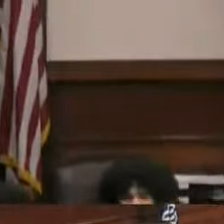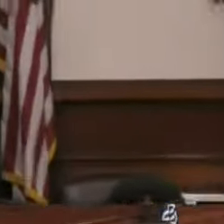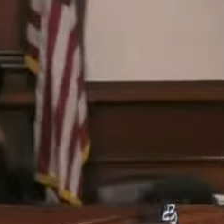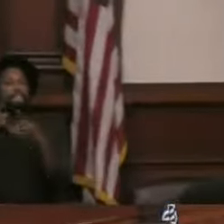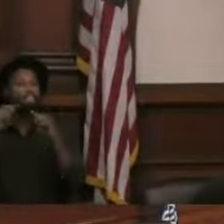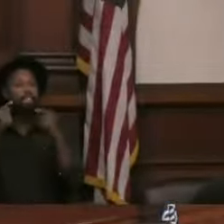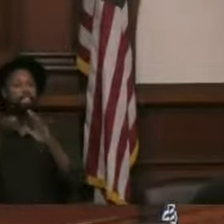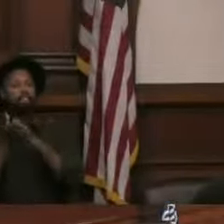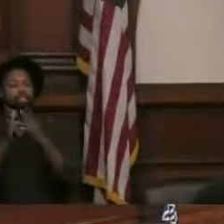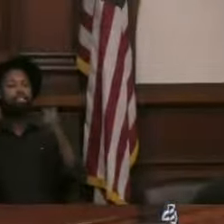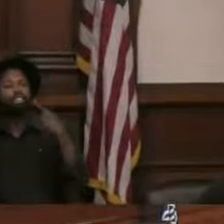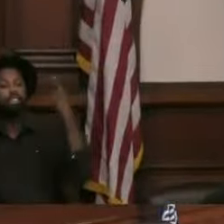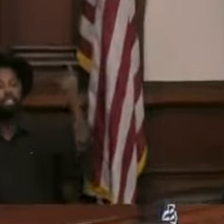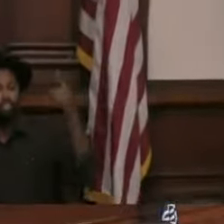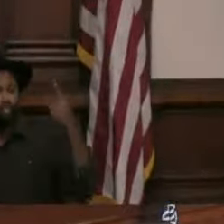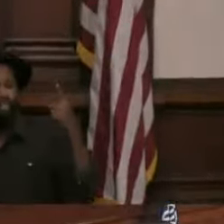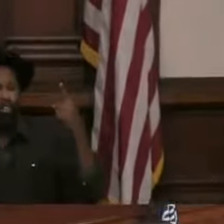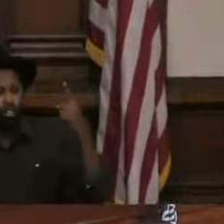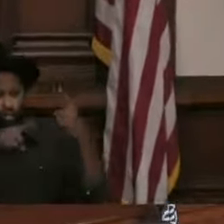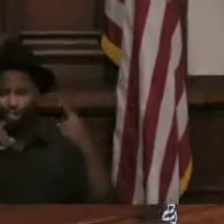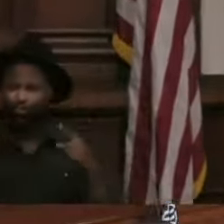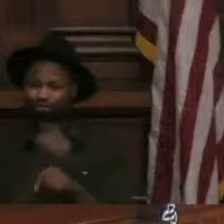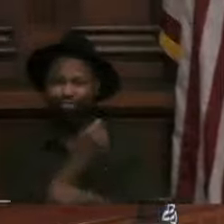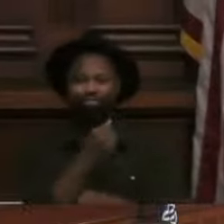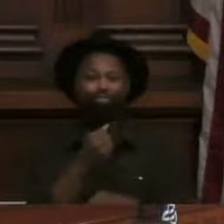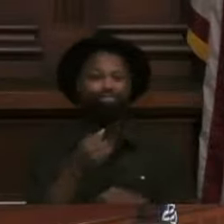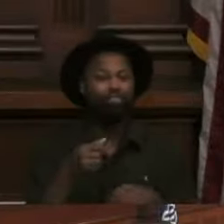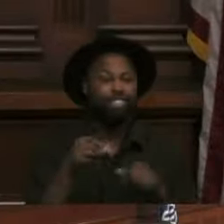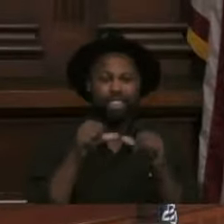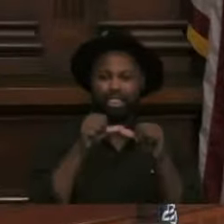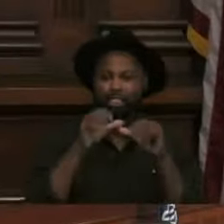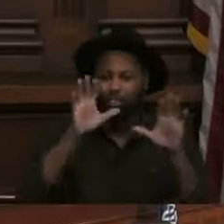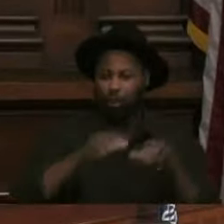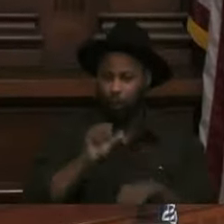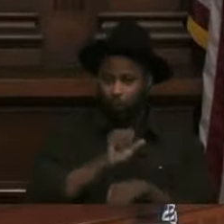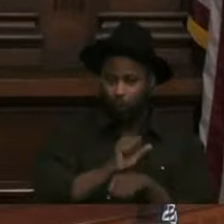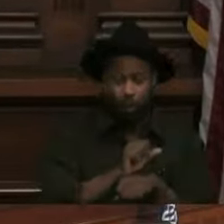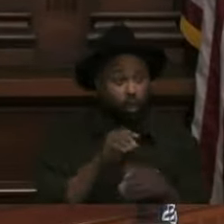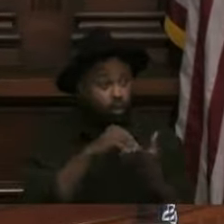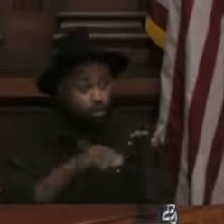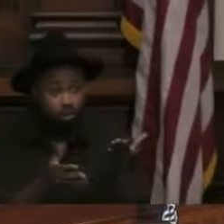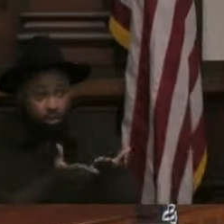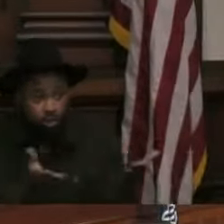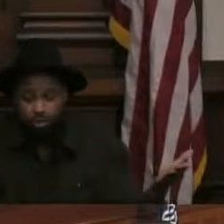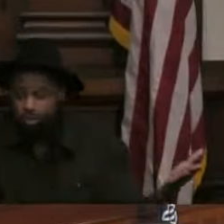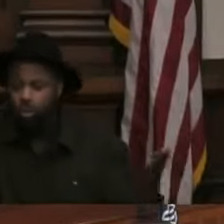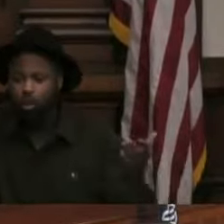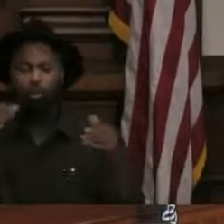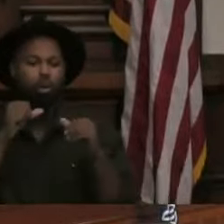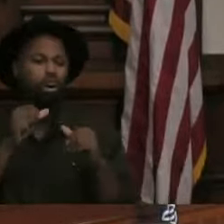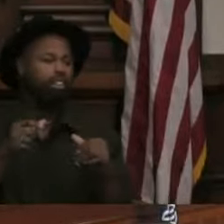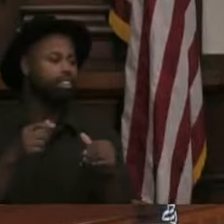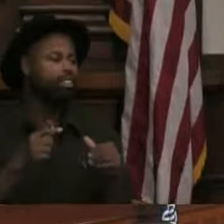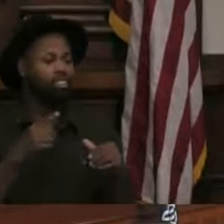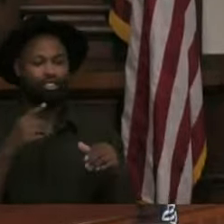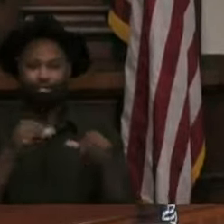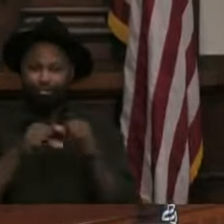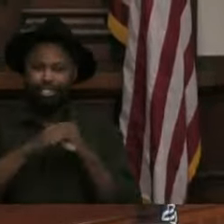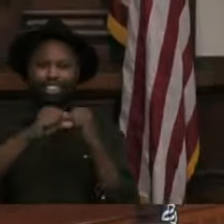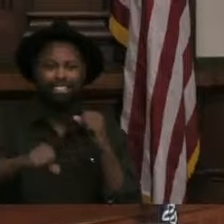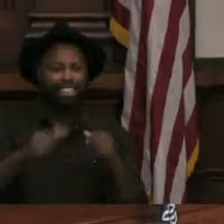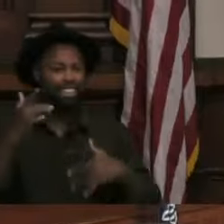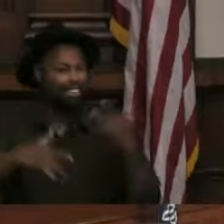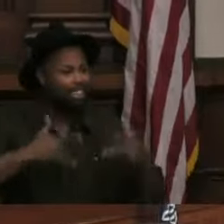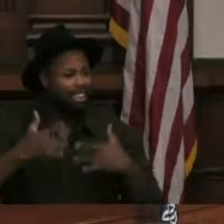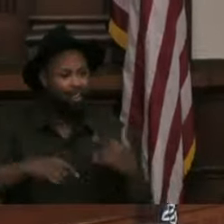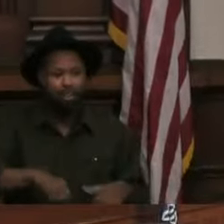success, and you have done it. Keep up the great work. To the students, we want to extend our excitement and pride for